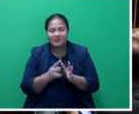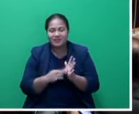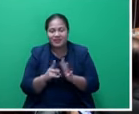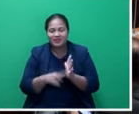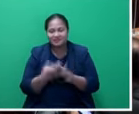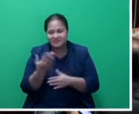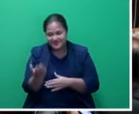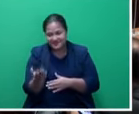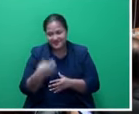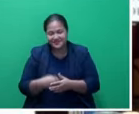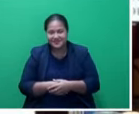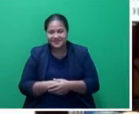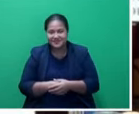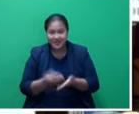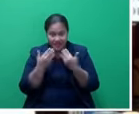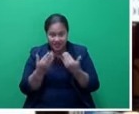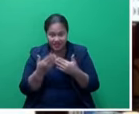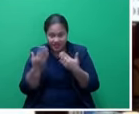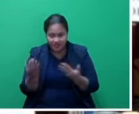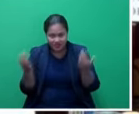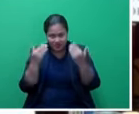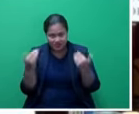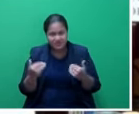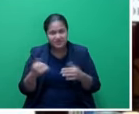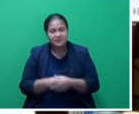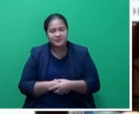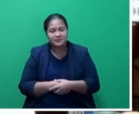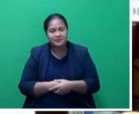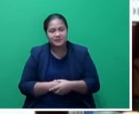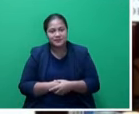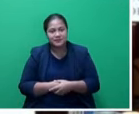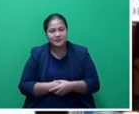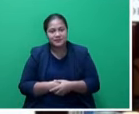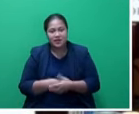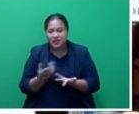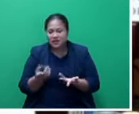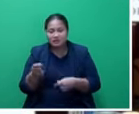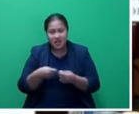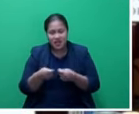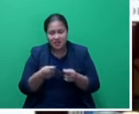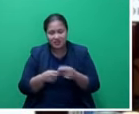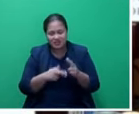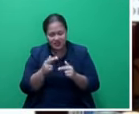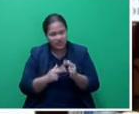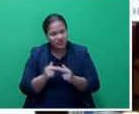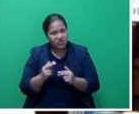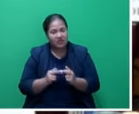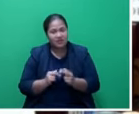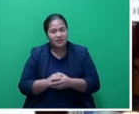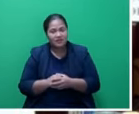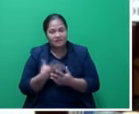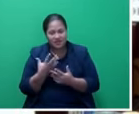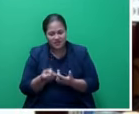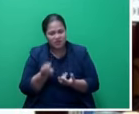floor, ma'am. Thank you, Mr. Speaker, sir. Mr. Speaker, sir, market infrastructure plays a